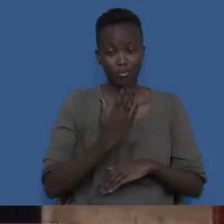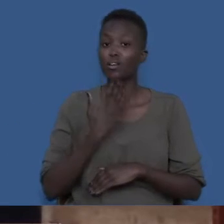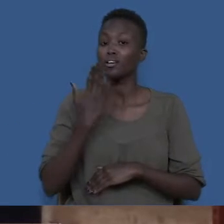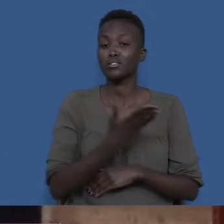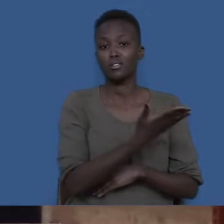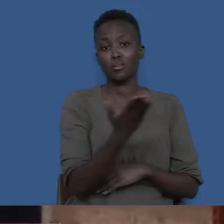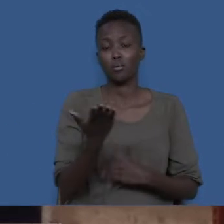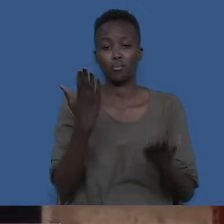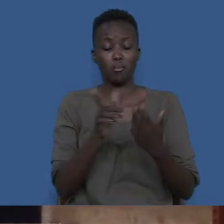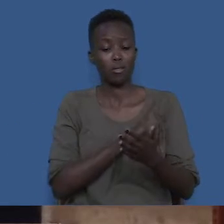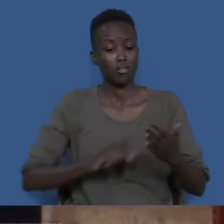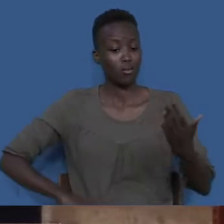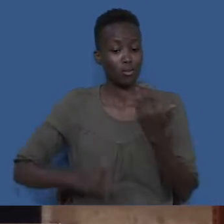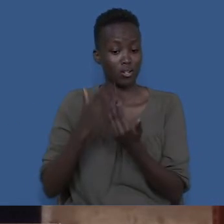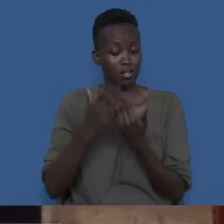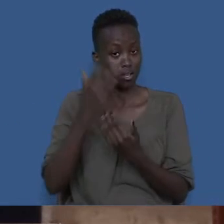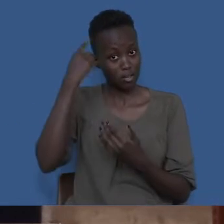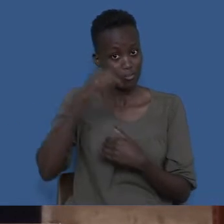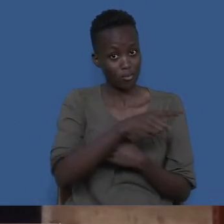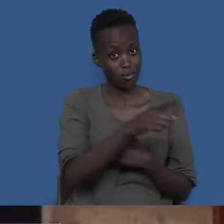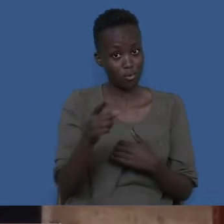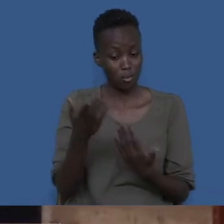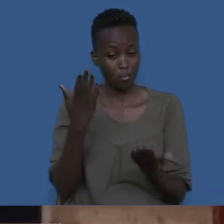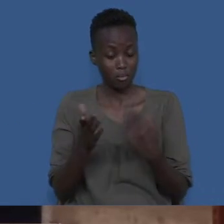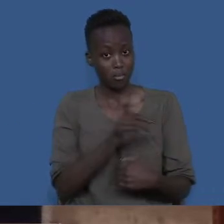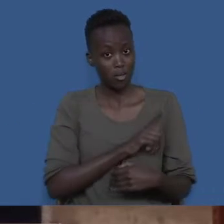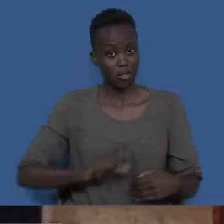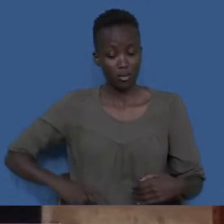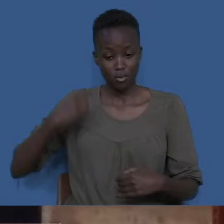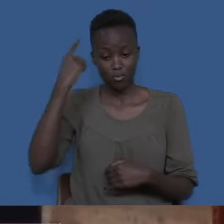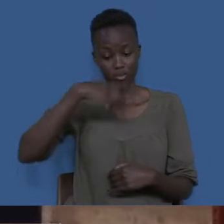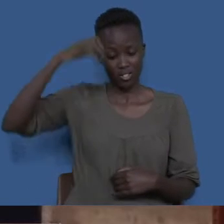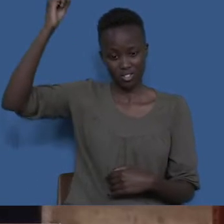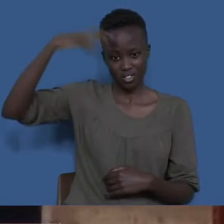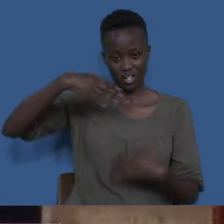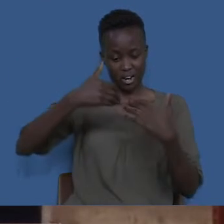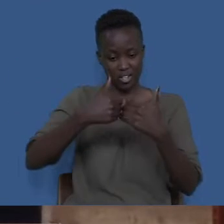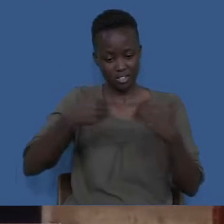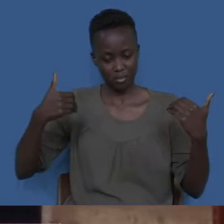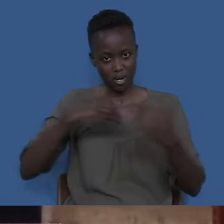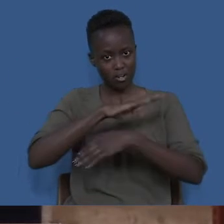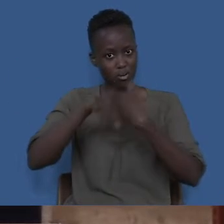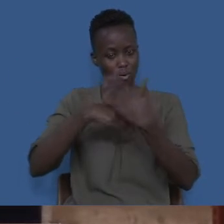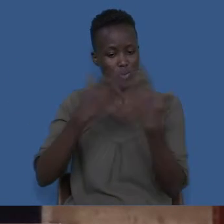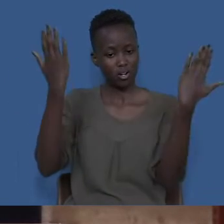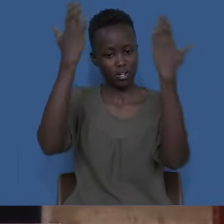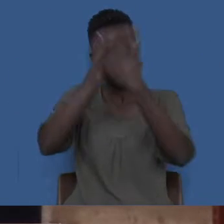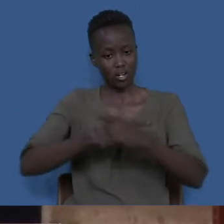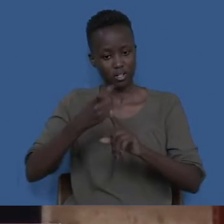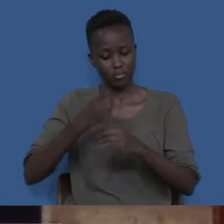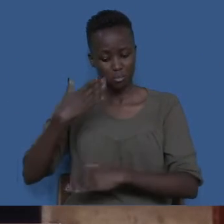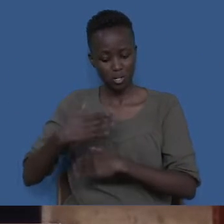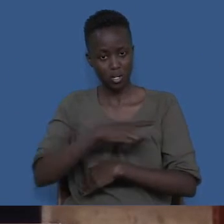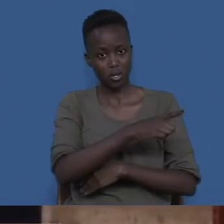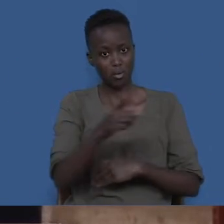the Lord take care of you. May he shine his face upon you and scatter every form of darkness from around you. And